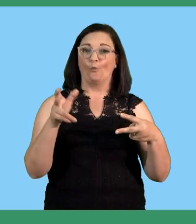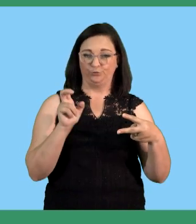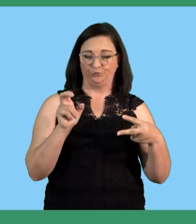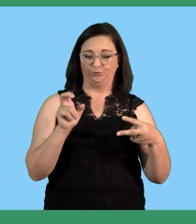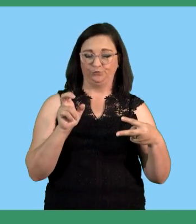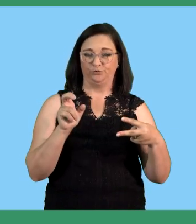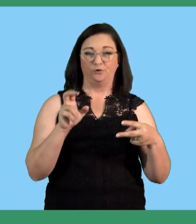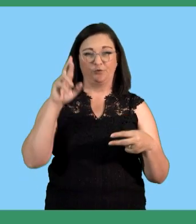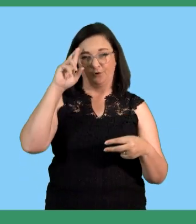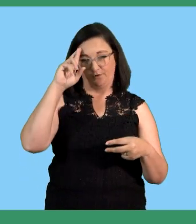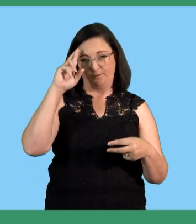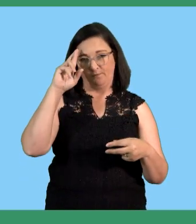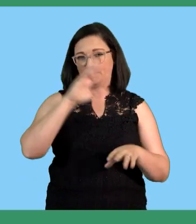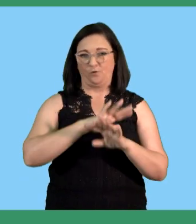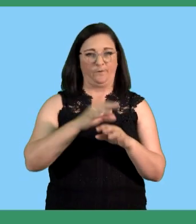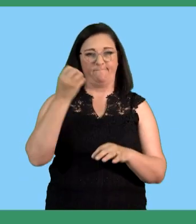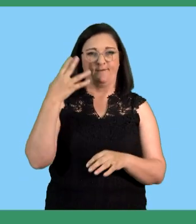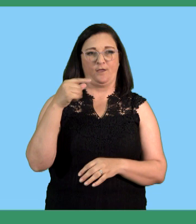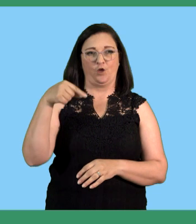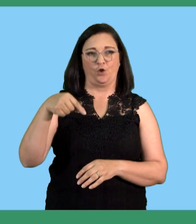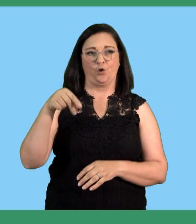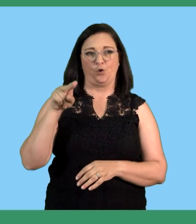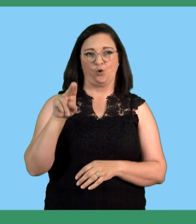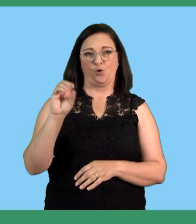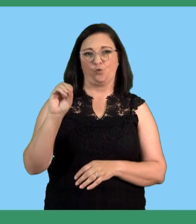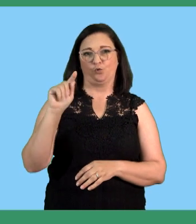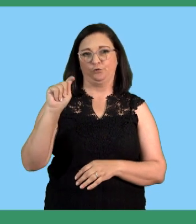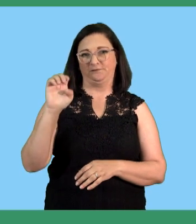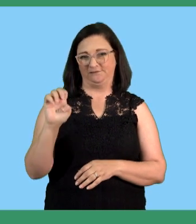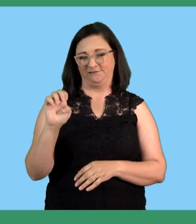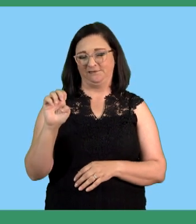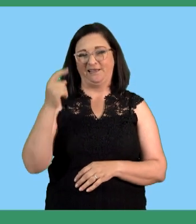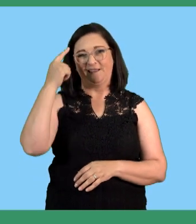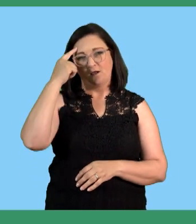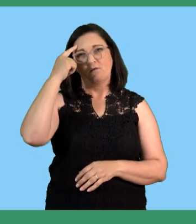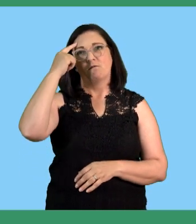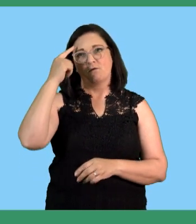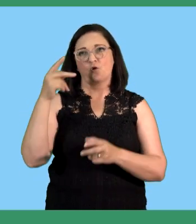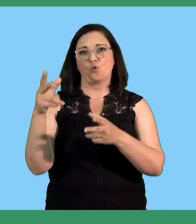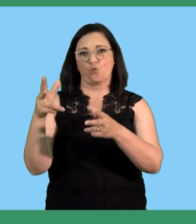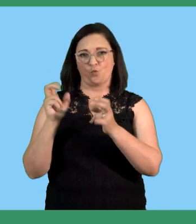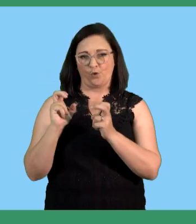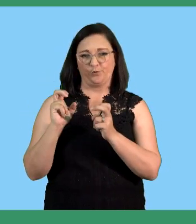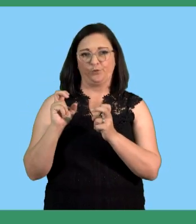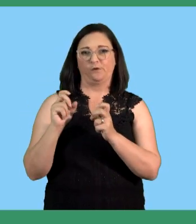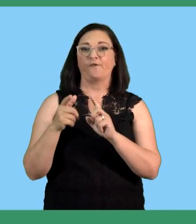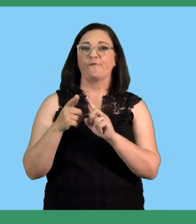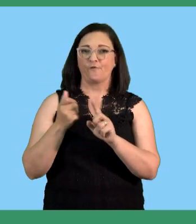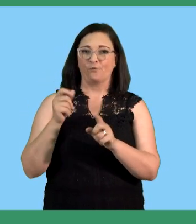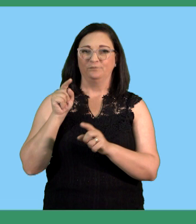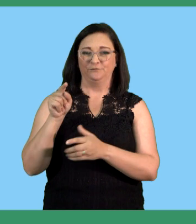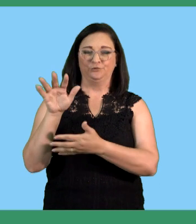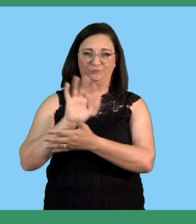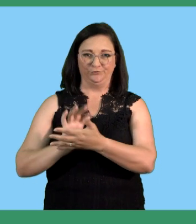is code. Please don't forget that. Right, code. So when they say code, immediately know that it's from